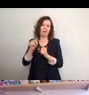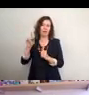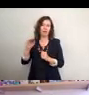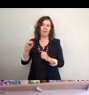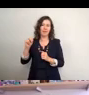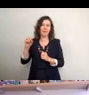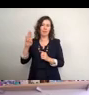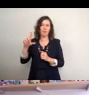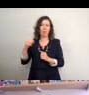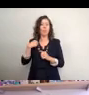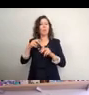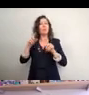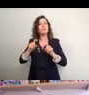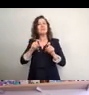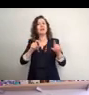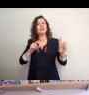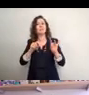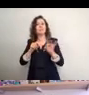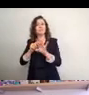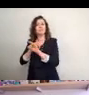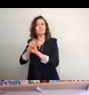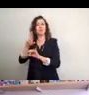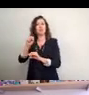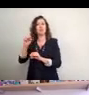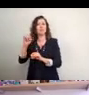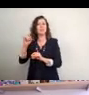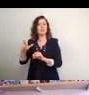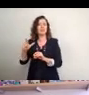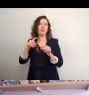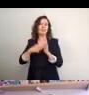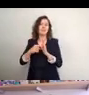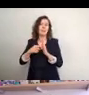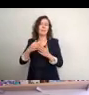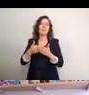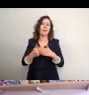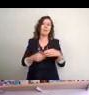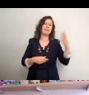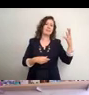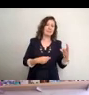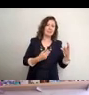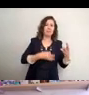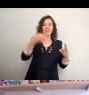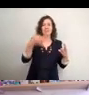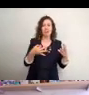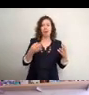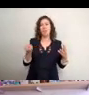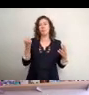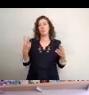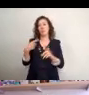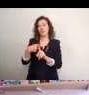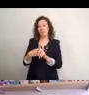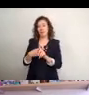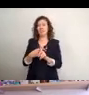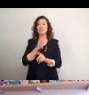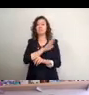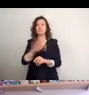a cross-sectional sample of infants at 6, 9, and 12 months of age. So close to half of these mothers had less than a